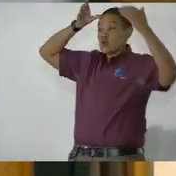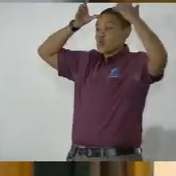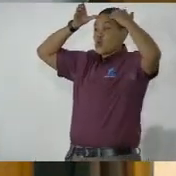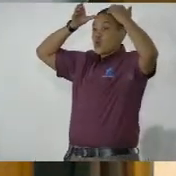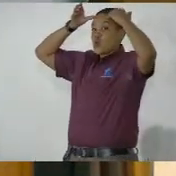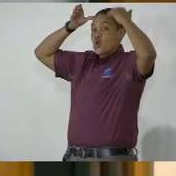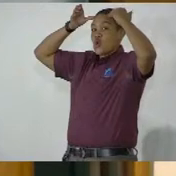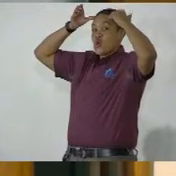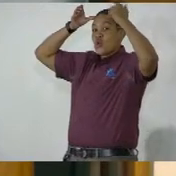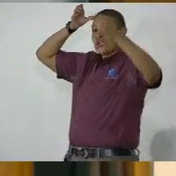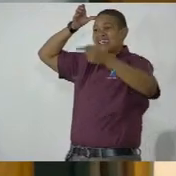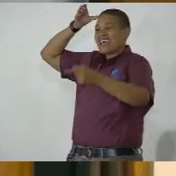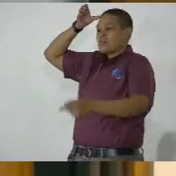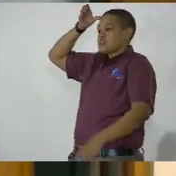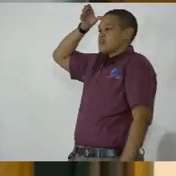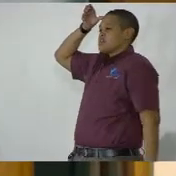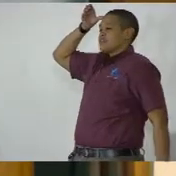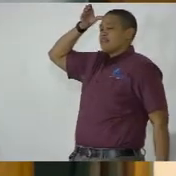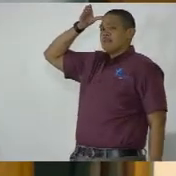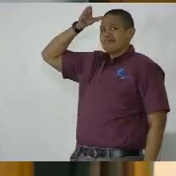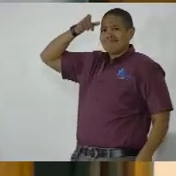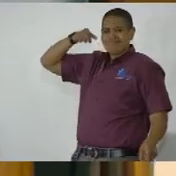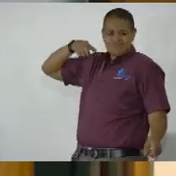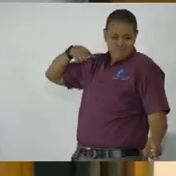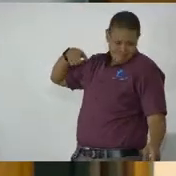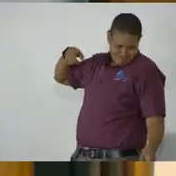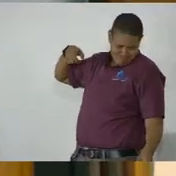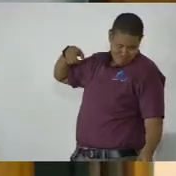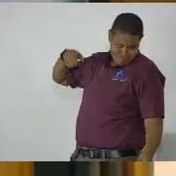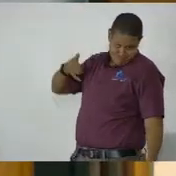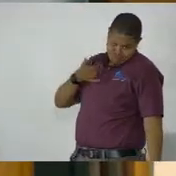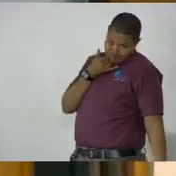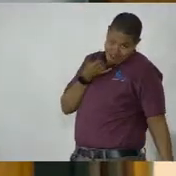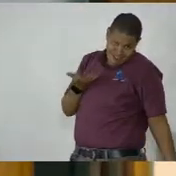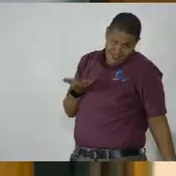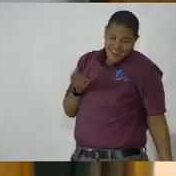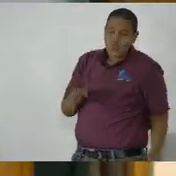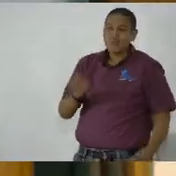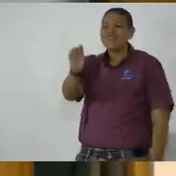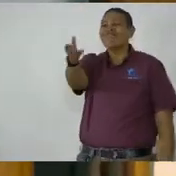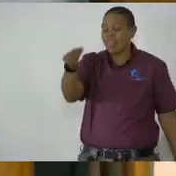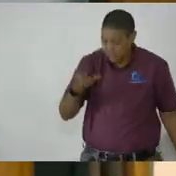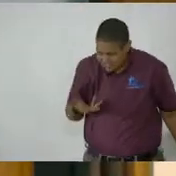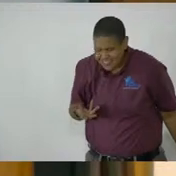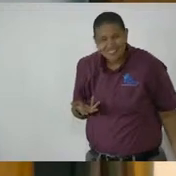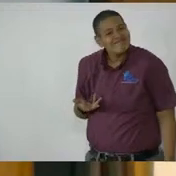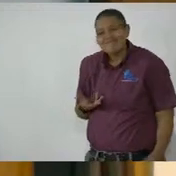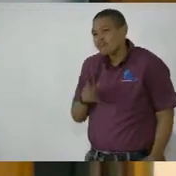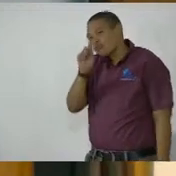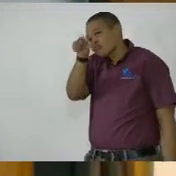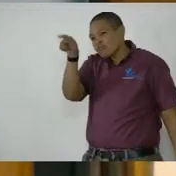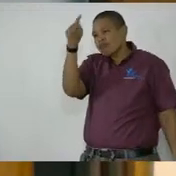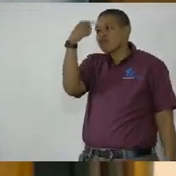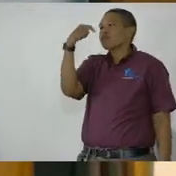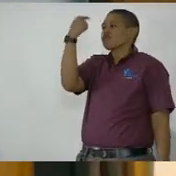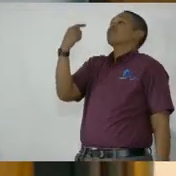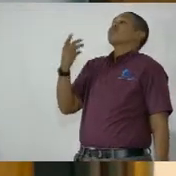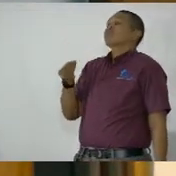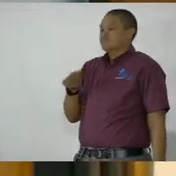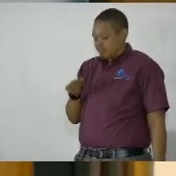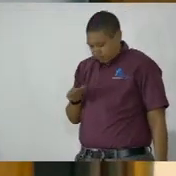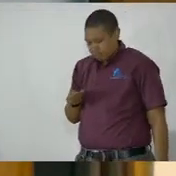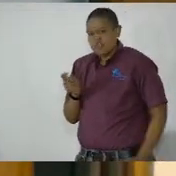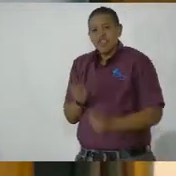they just do what they think and send it back to the court, and the court frequently have to send it back. So in these two matters,